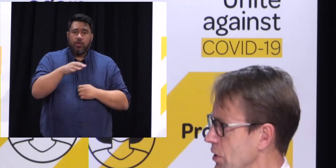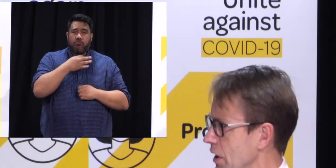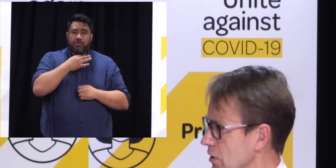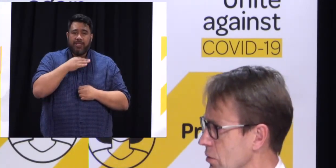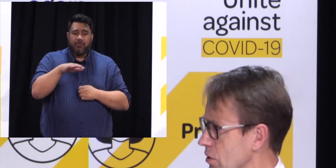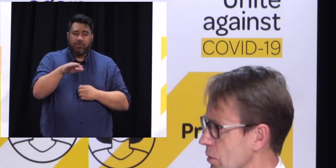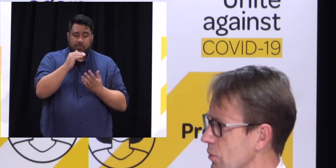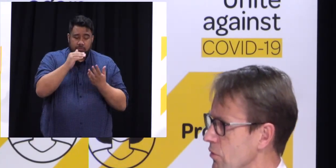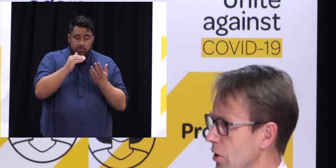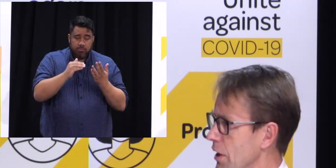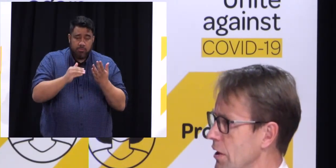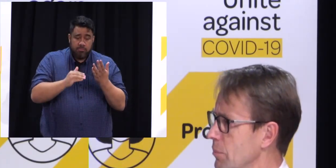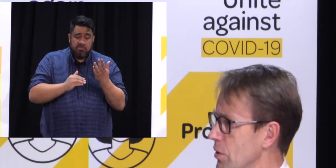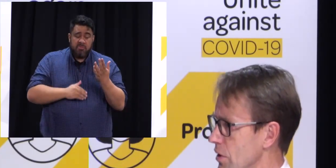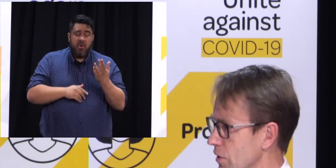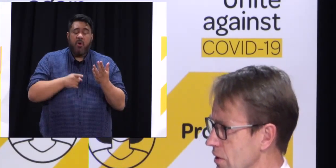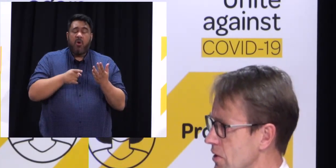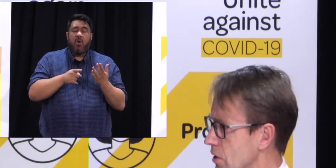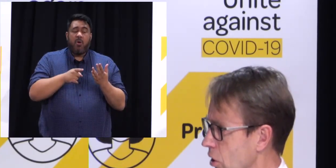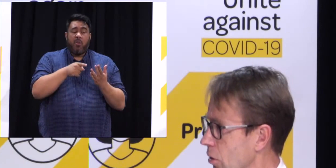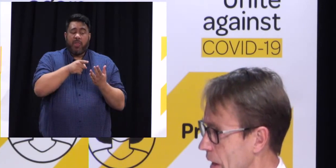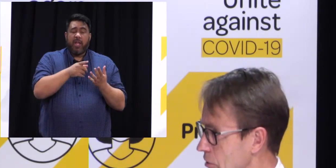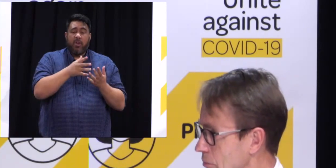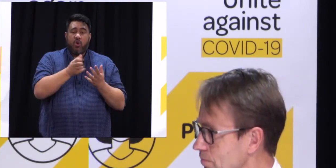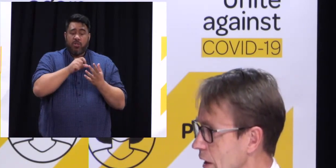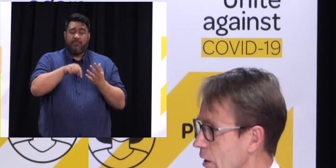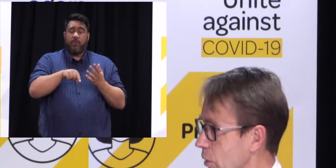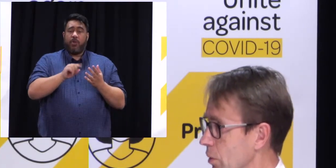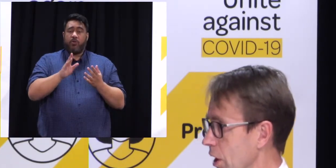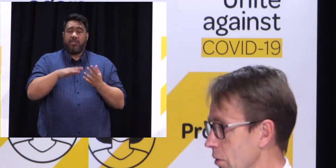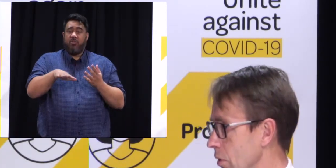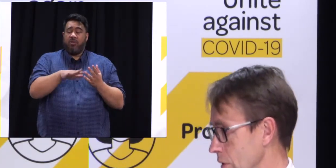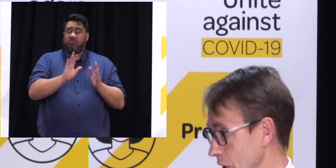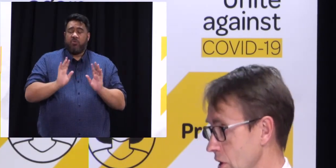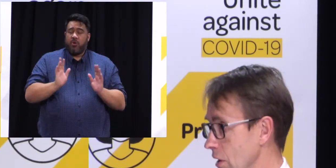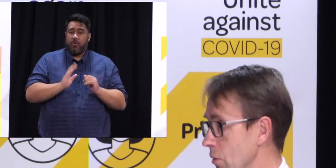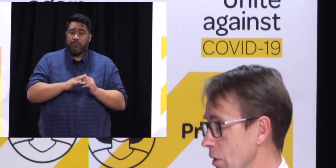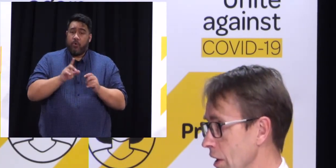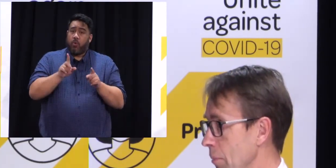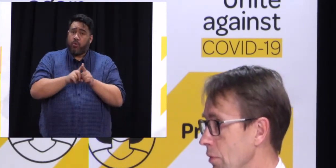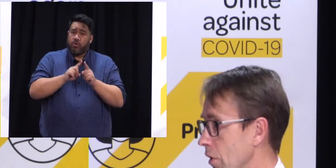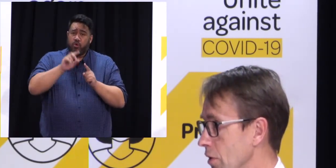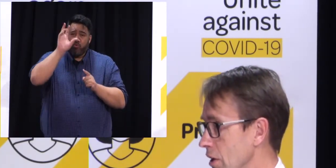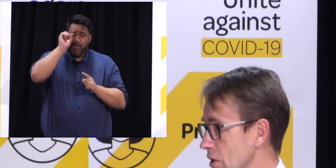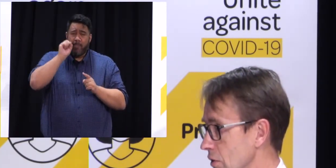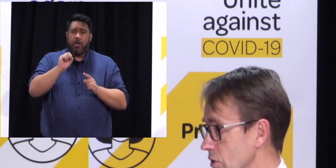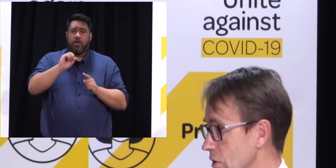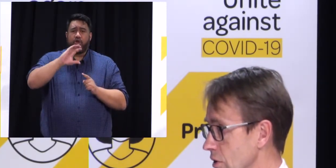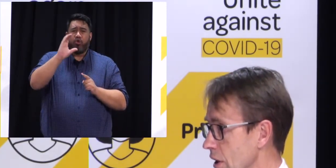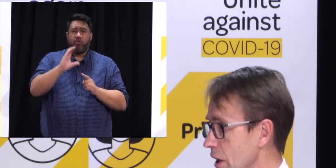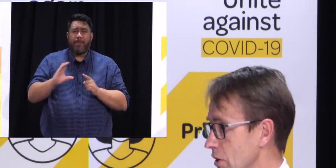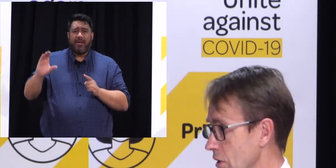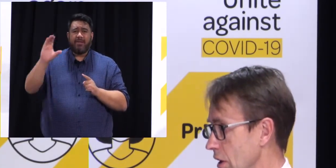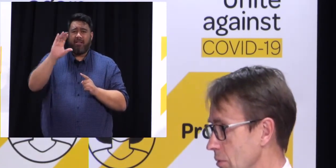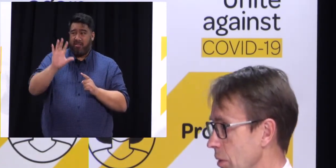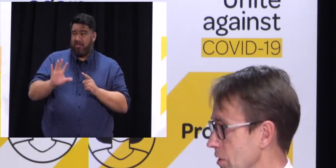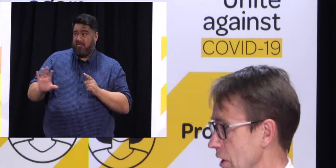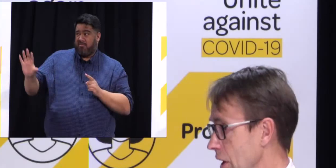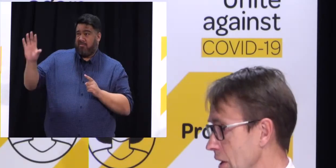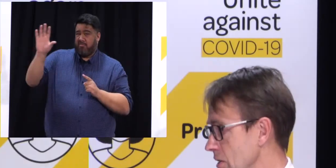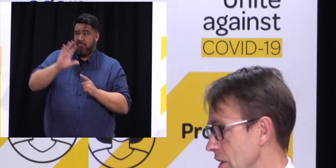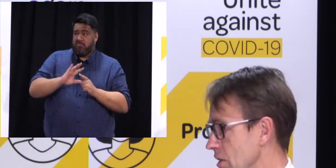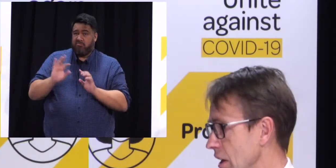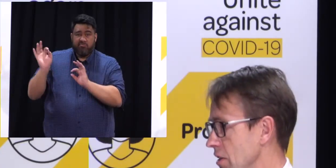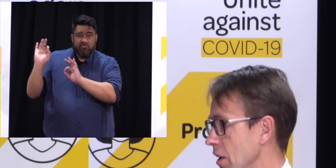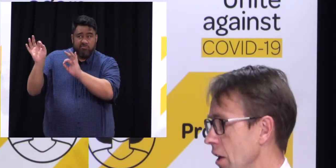thing to point out too is we've not had any positive cases in Coromandel, where we know initially there were a number of locations of interest. So that's promising.